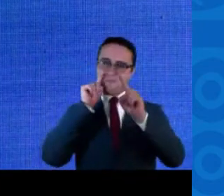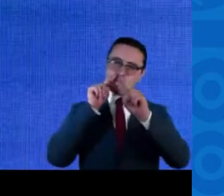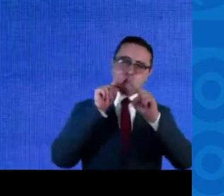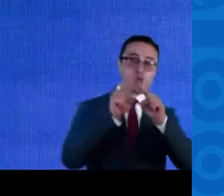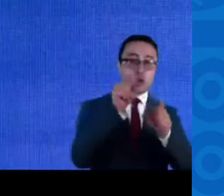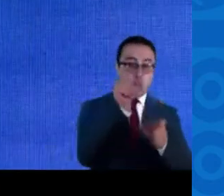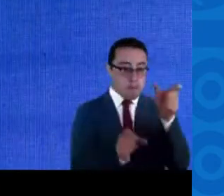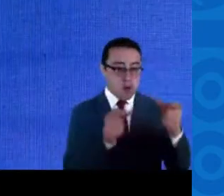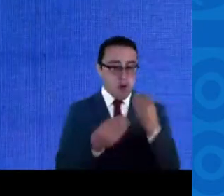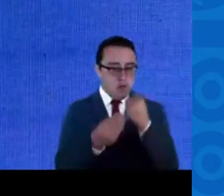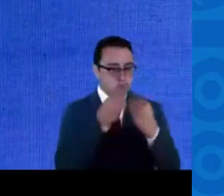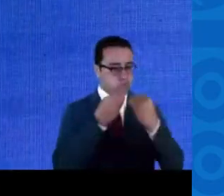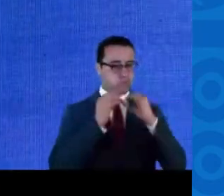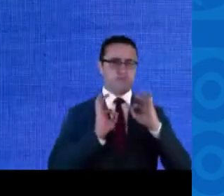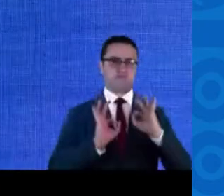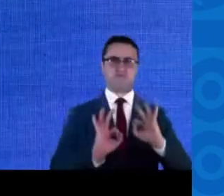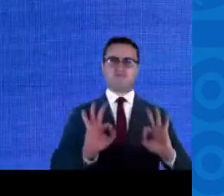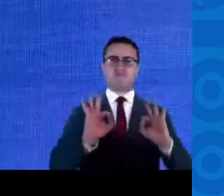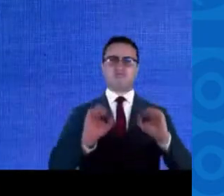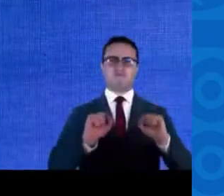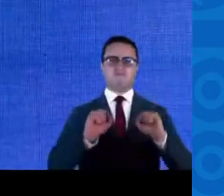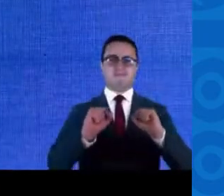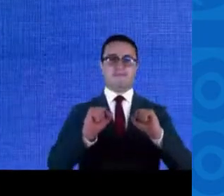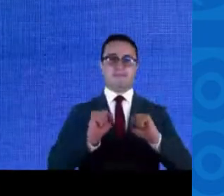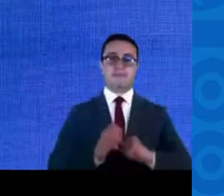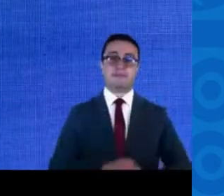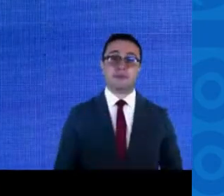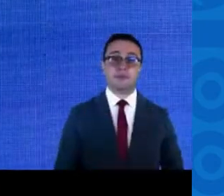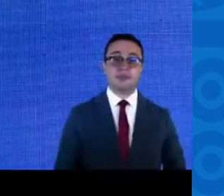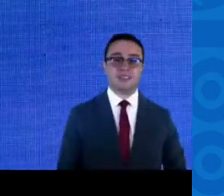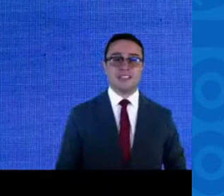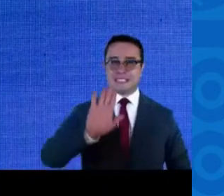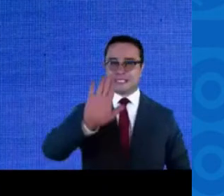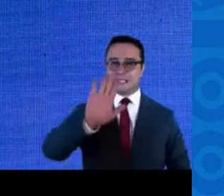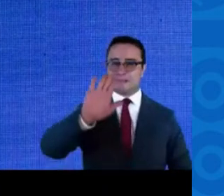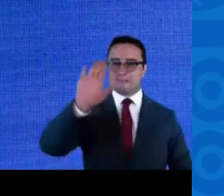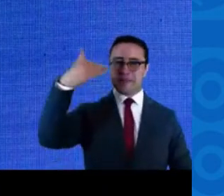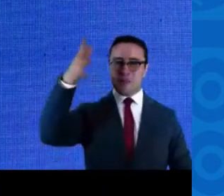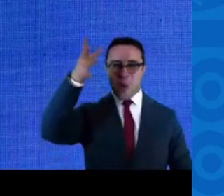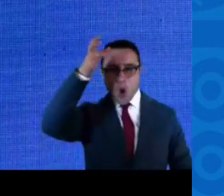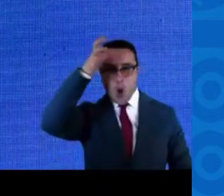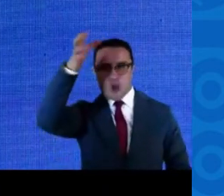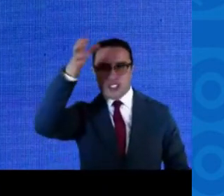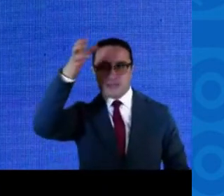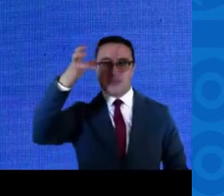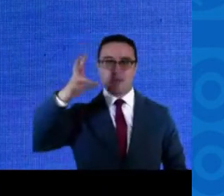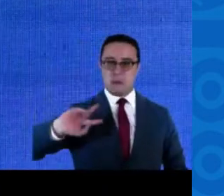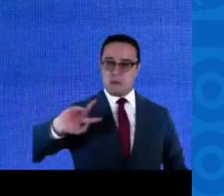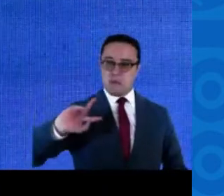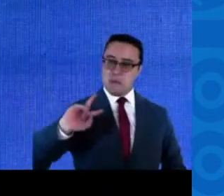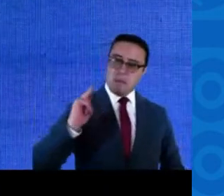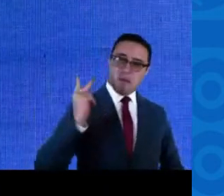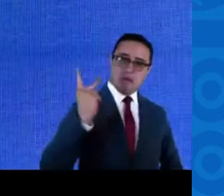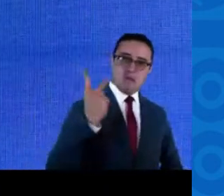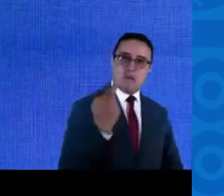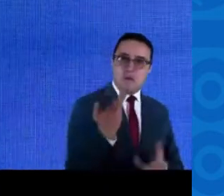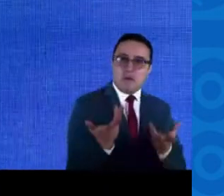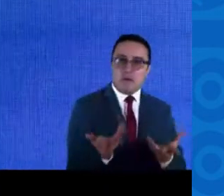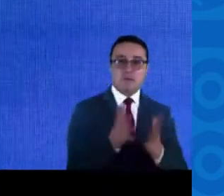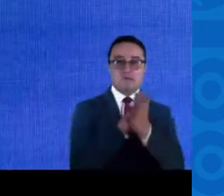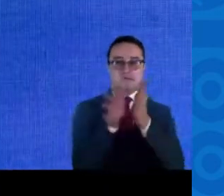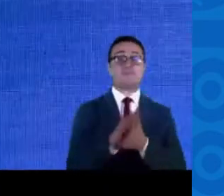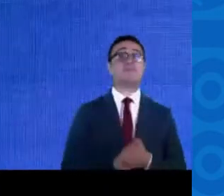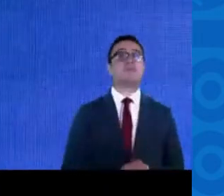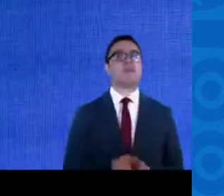Great Alliance for Nutrition. Perhaps you will hear about this concept later